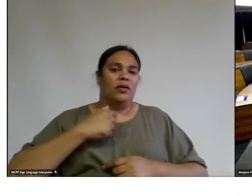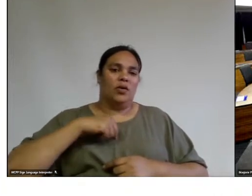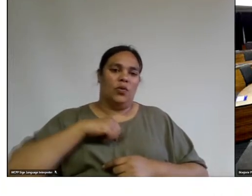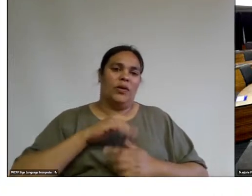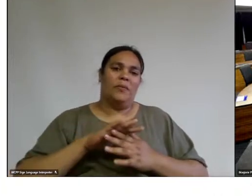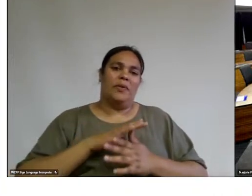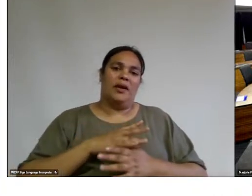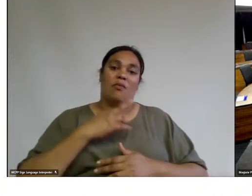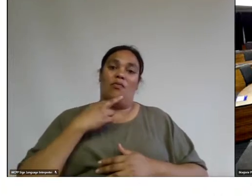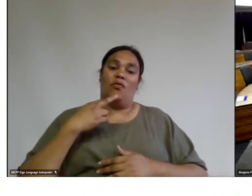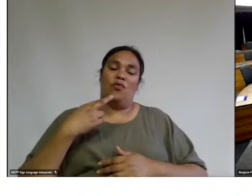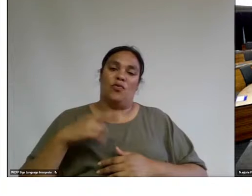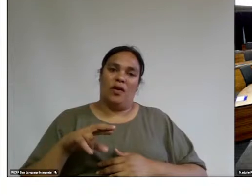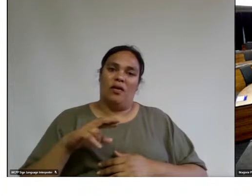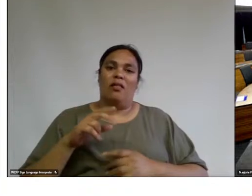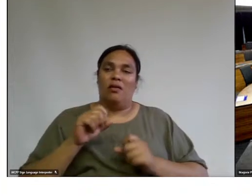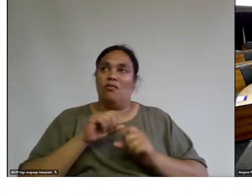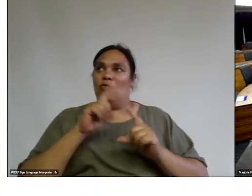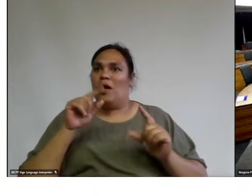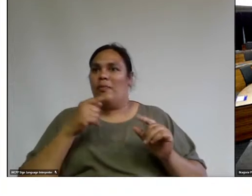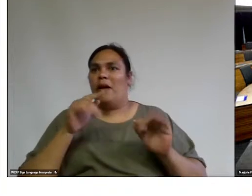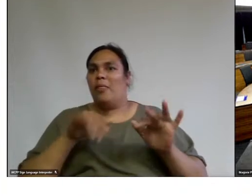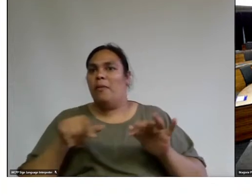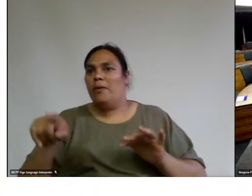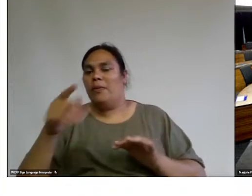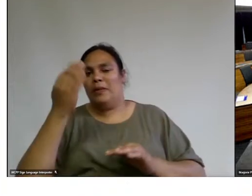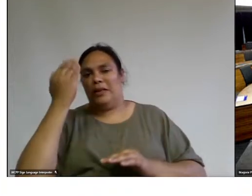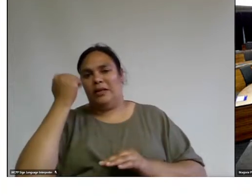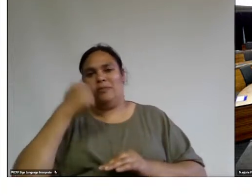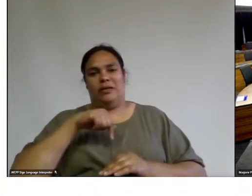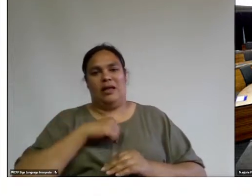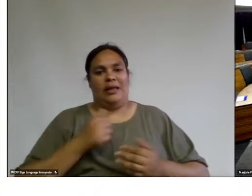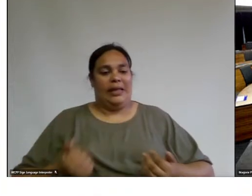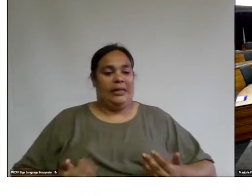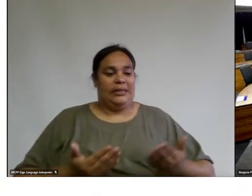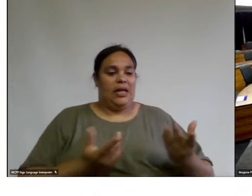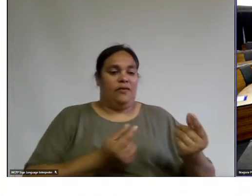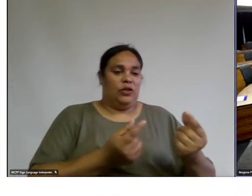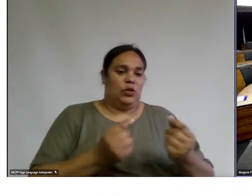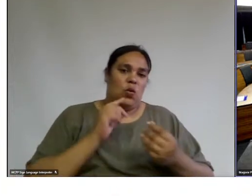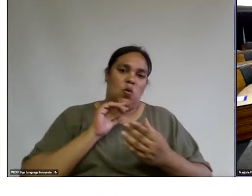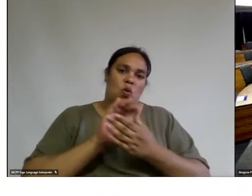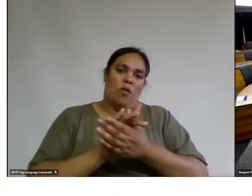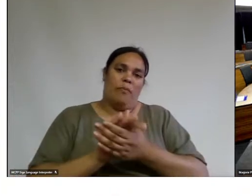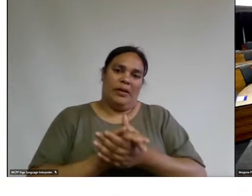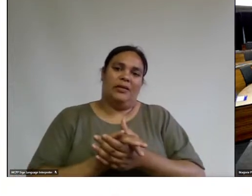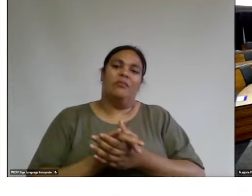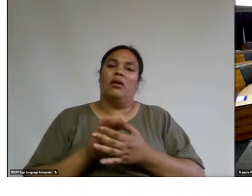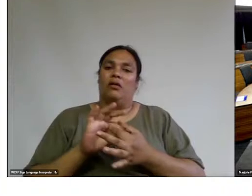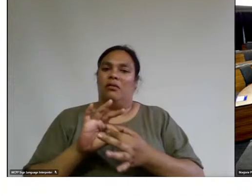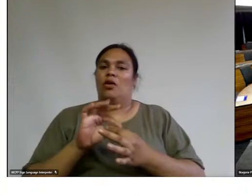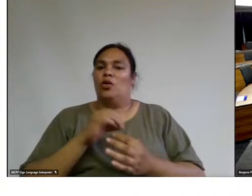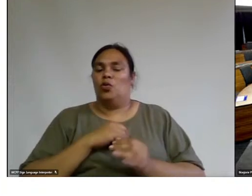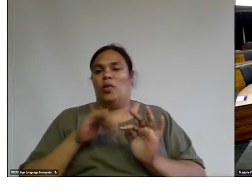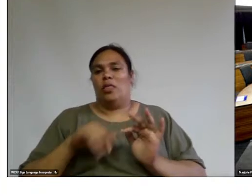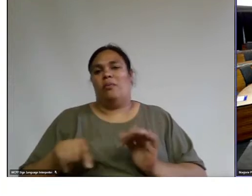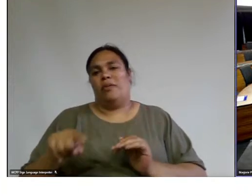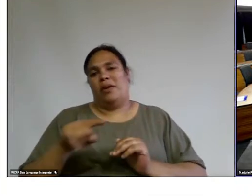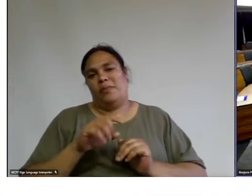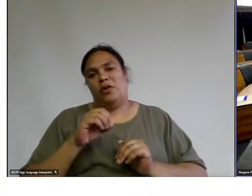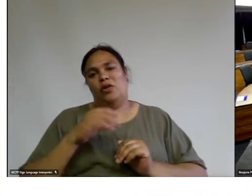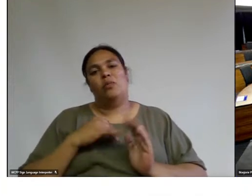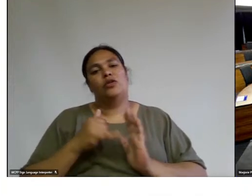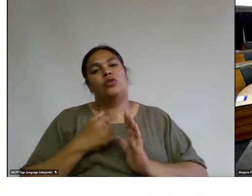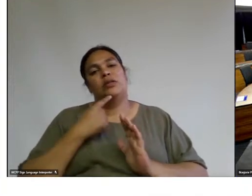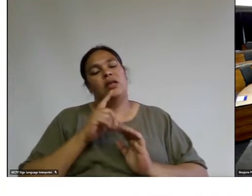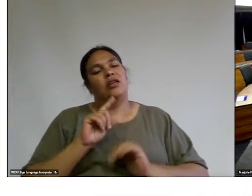become real to our citizens' expectation, our service delivery commitments as a state to our citizens. So I'm just saying